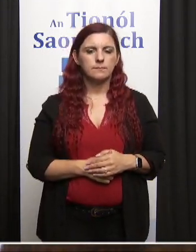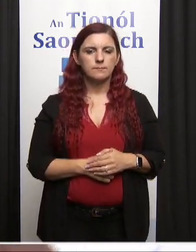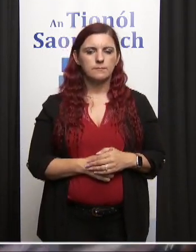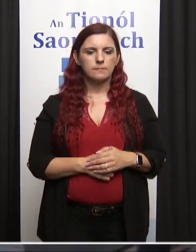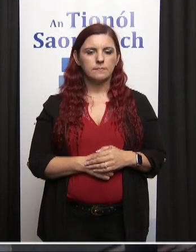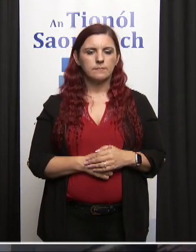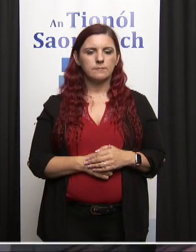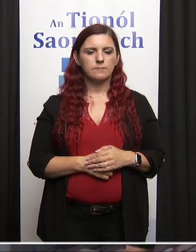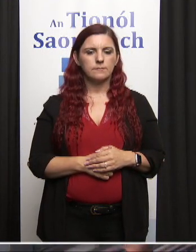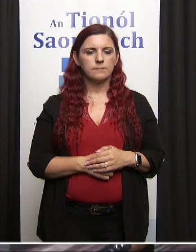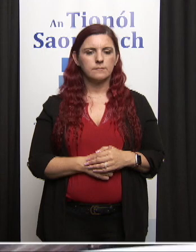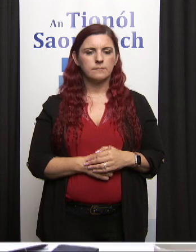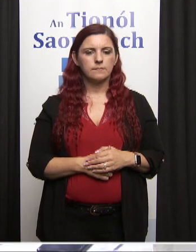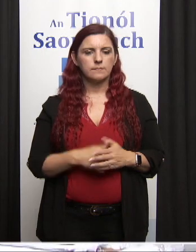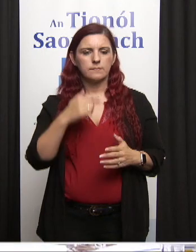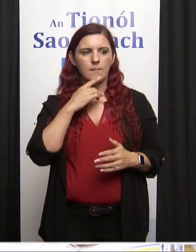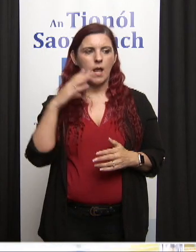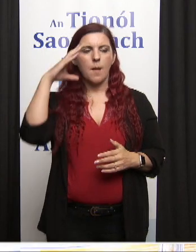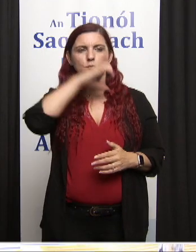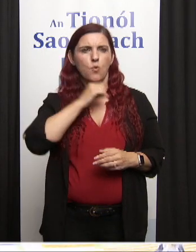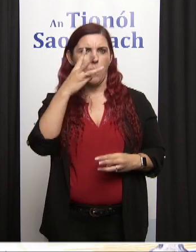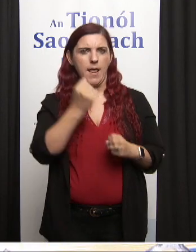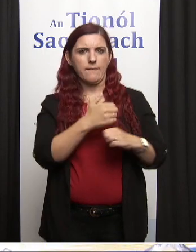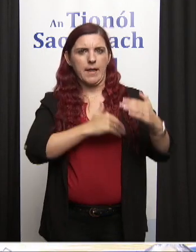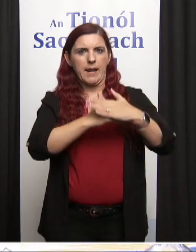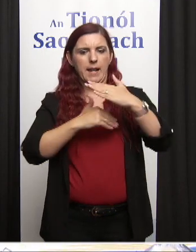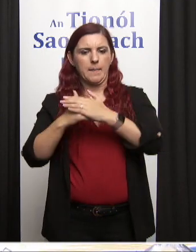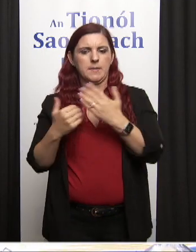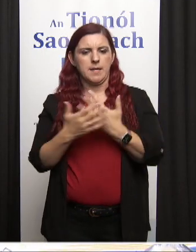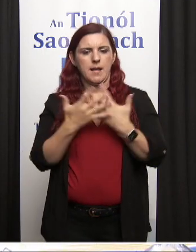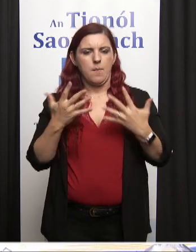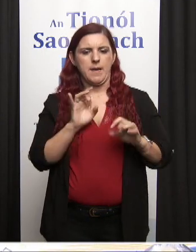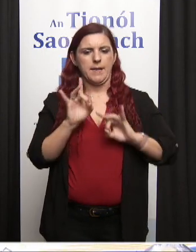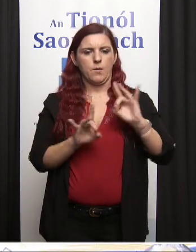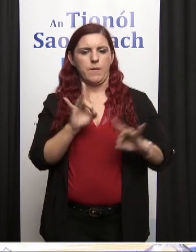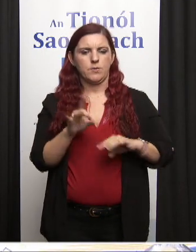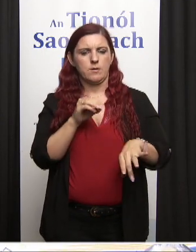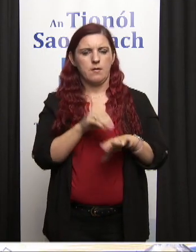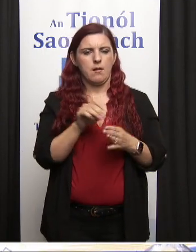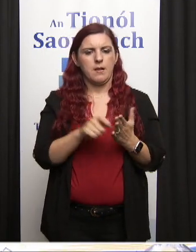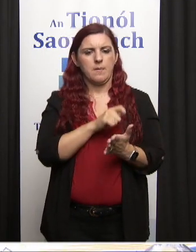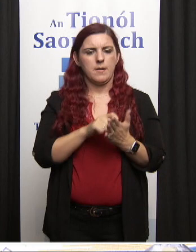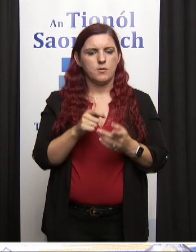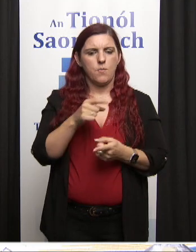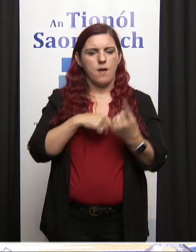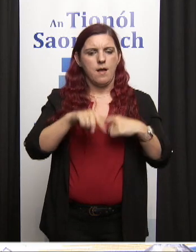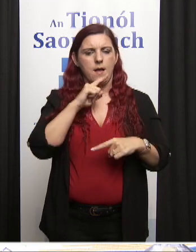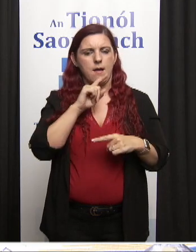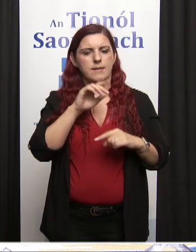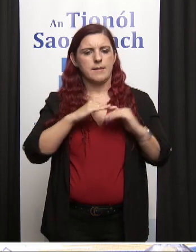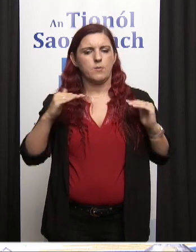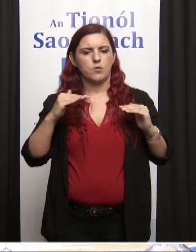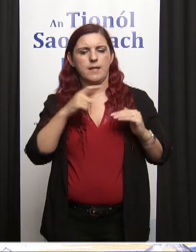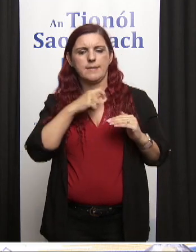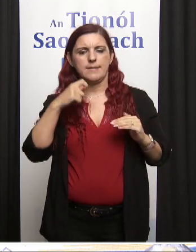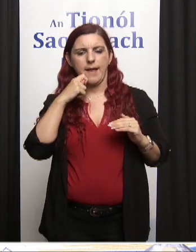As I assume there will be a limit to how many questions one wants on a ballot, our table was just suggesting that,